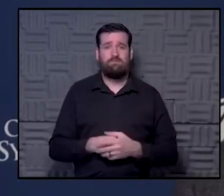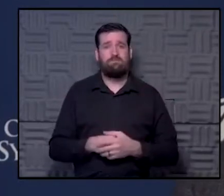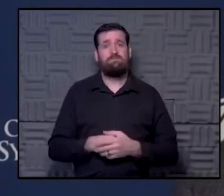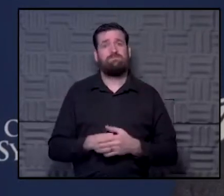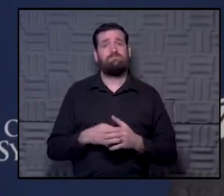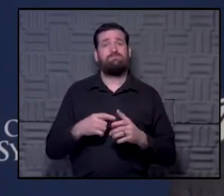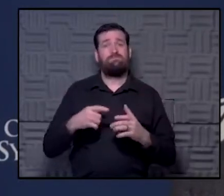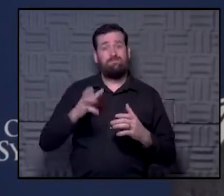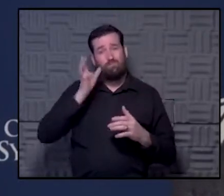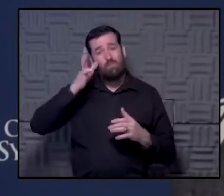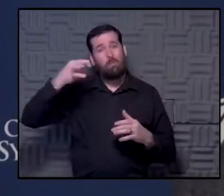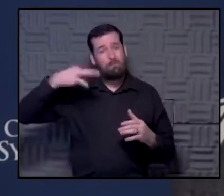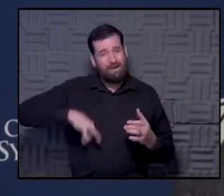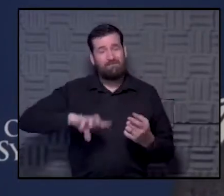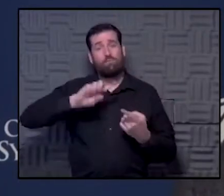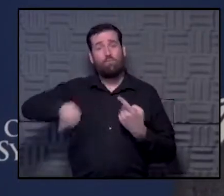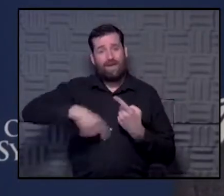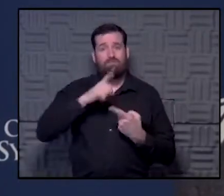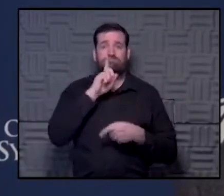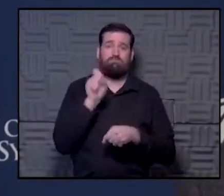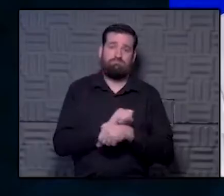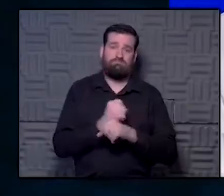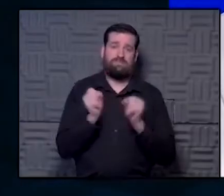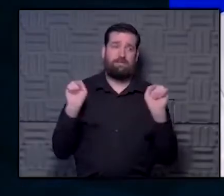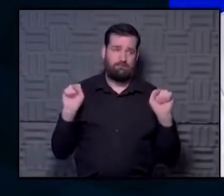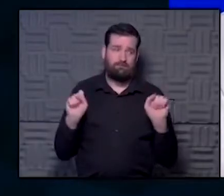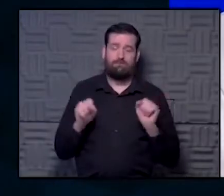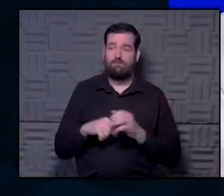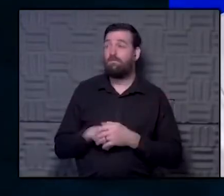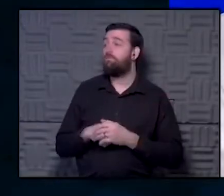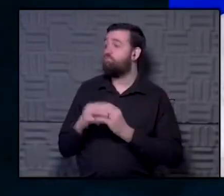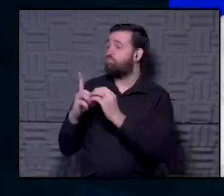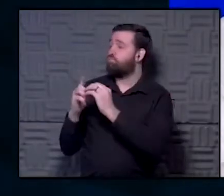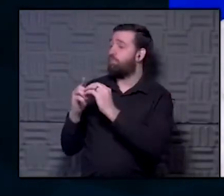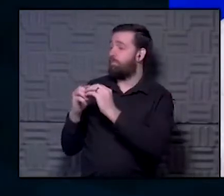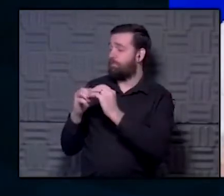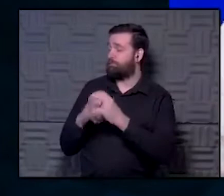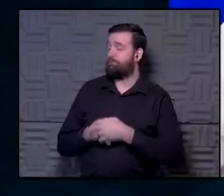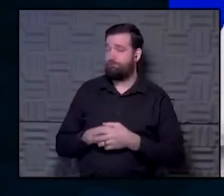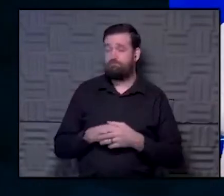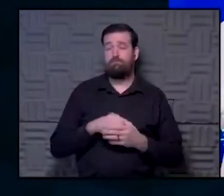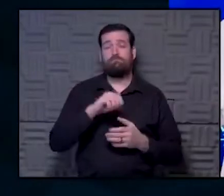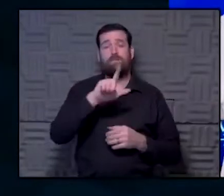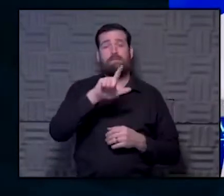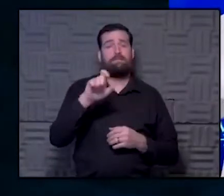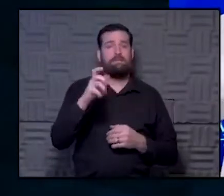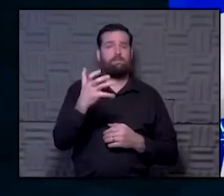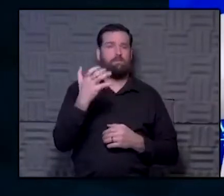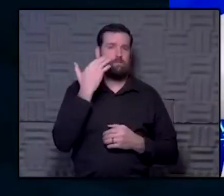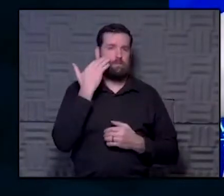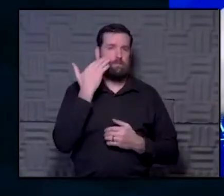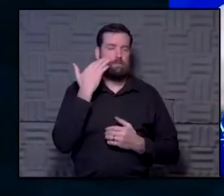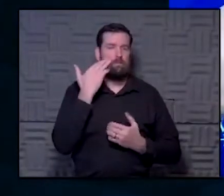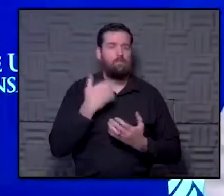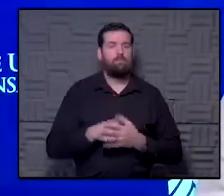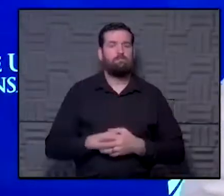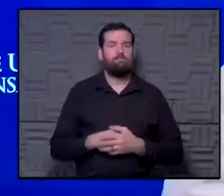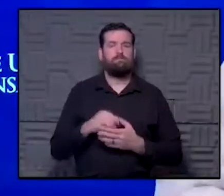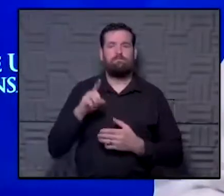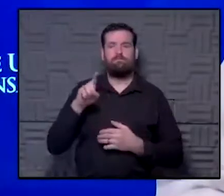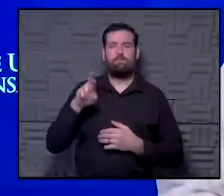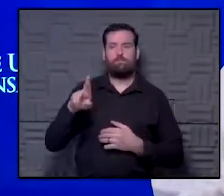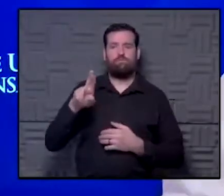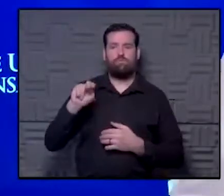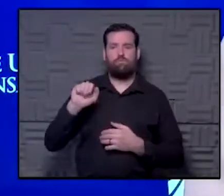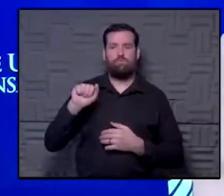the benefit once it's actually safe to do so. Jill, one more question. Lee wants to know if Dr.